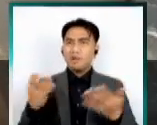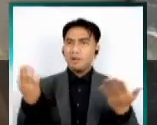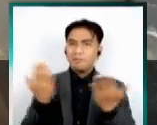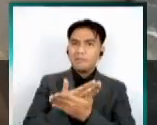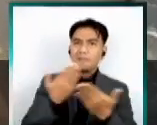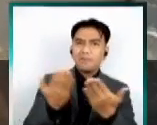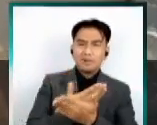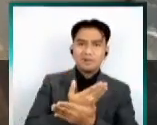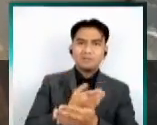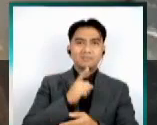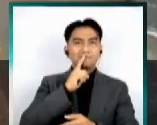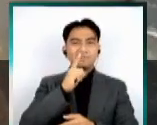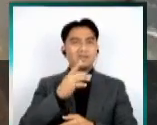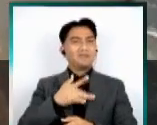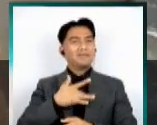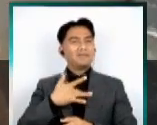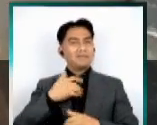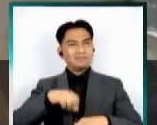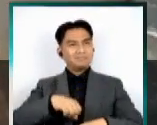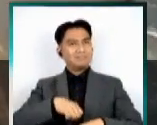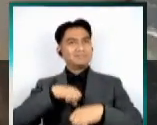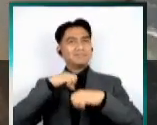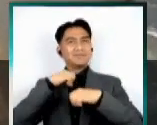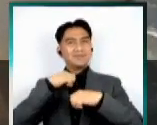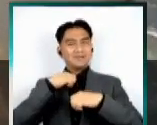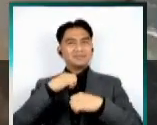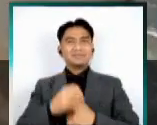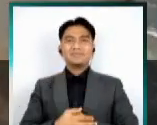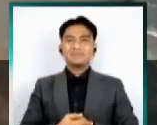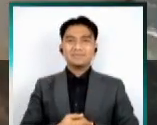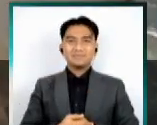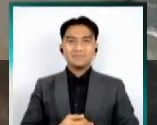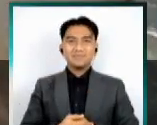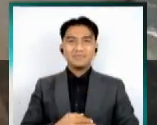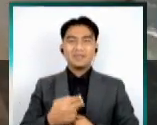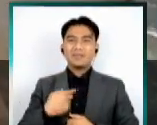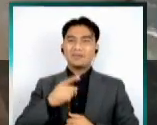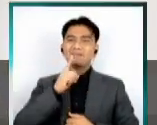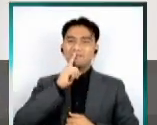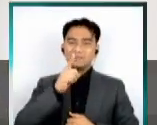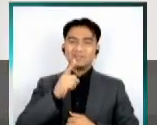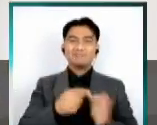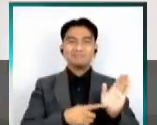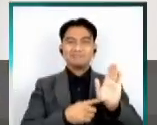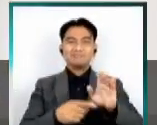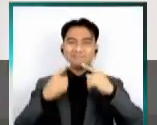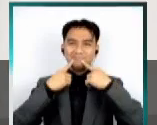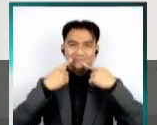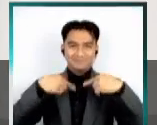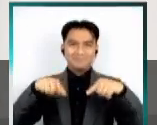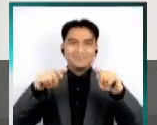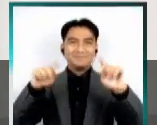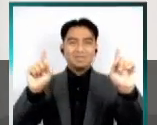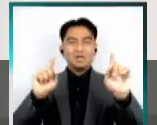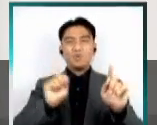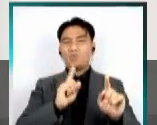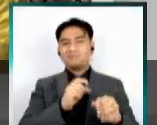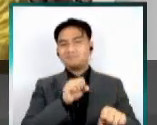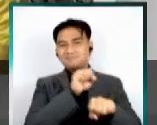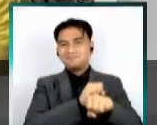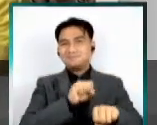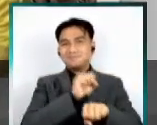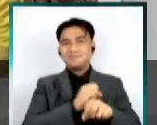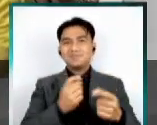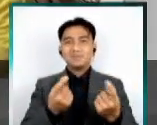very honored. You're, you know, parang magpa-paid off talaga yung hard work mo. Ang pioneer Rogen sa mga nangangarap